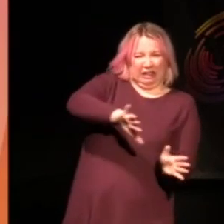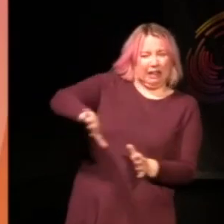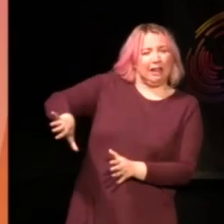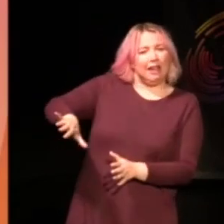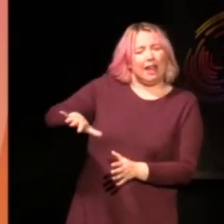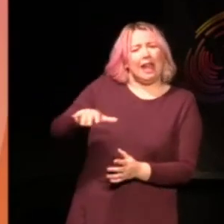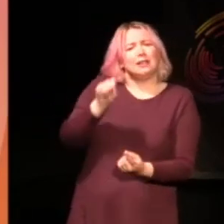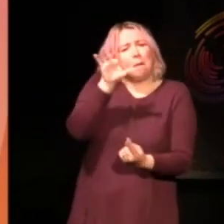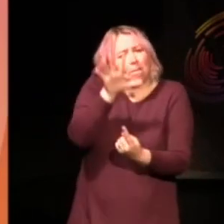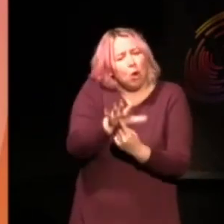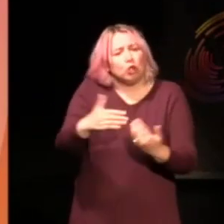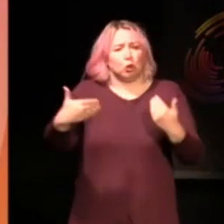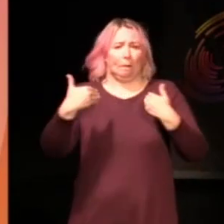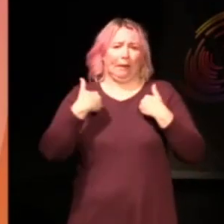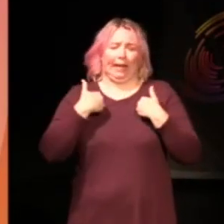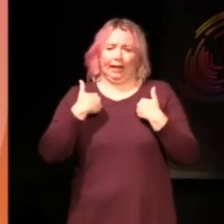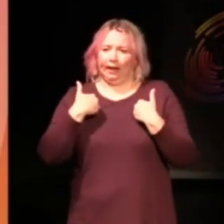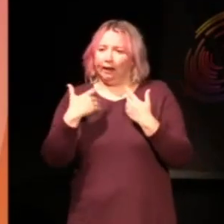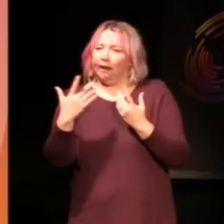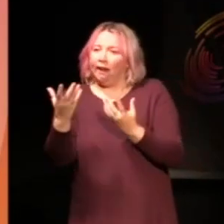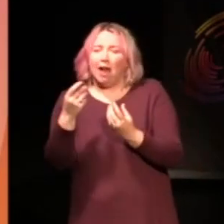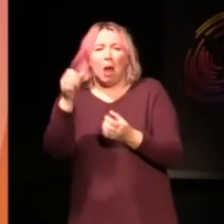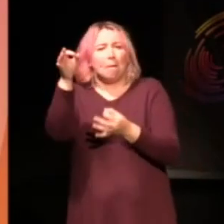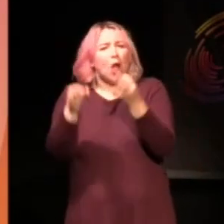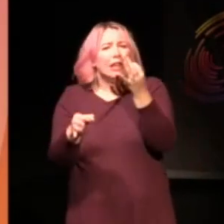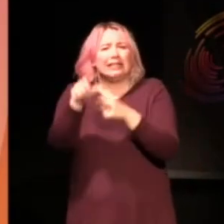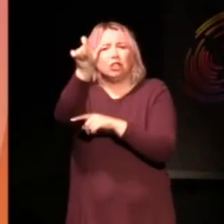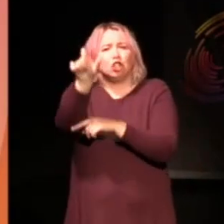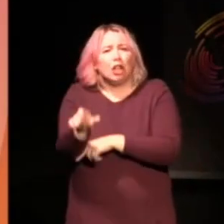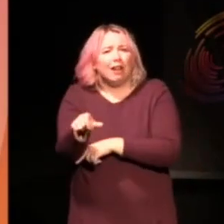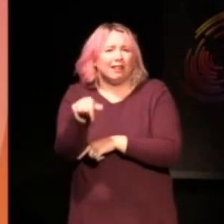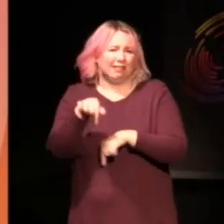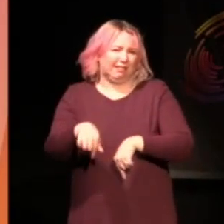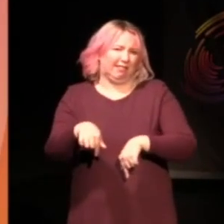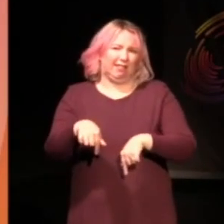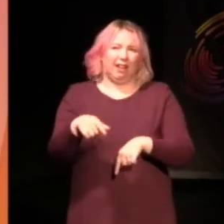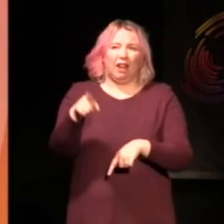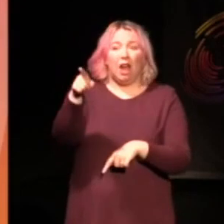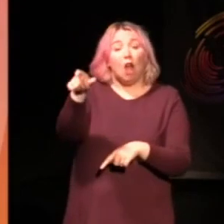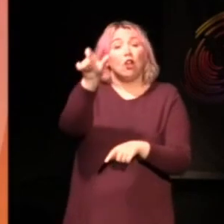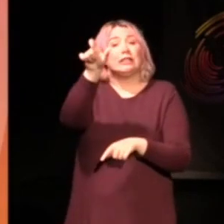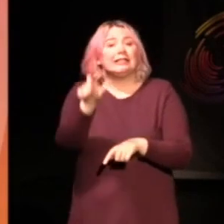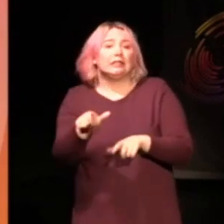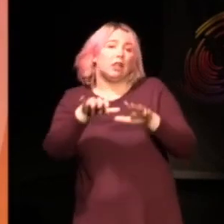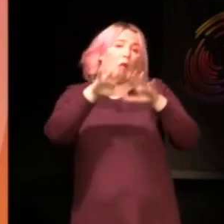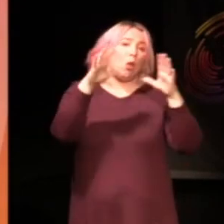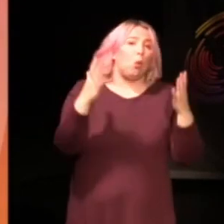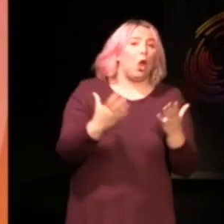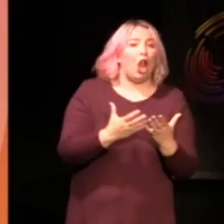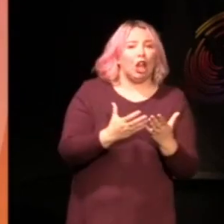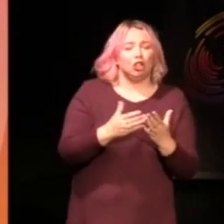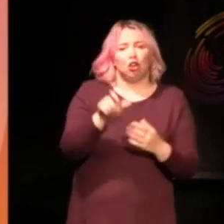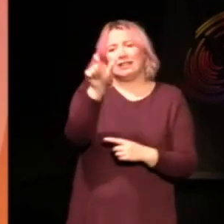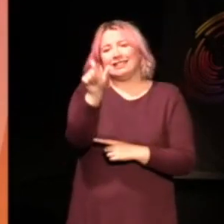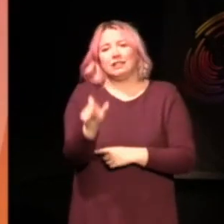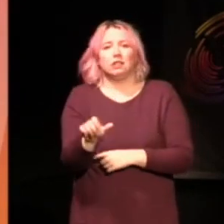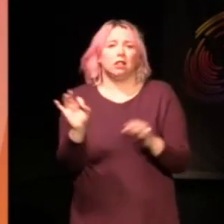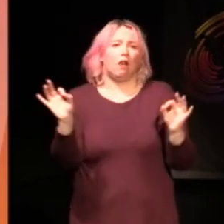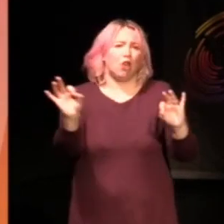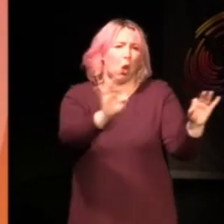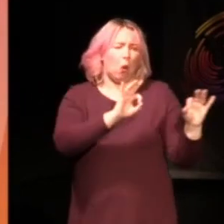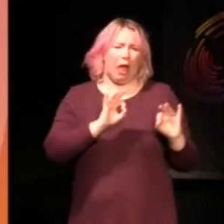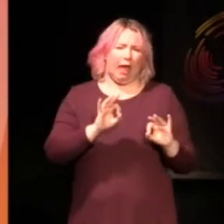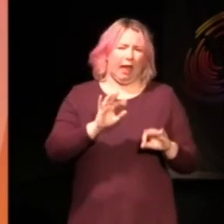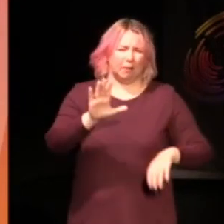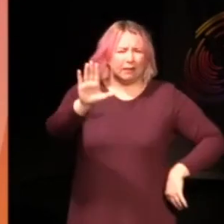matters to me. And when I hear politicians in this country saying, if you're a citizen of the world, you're a citizen of nowhere, it really breaks my